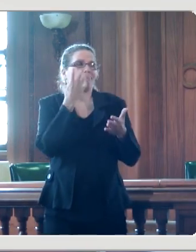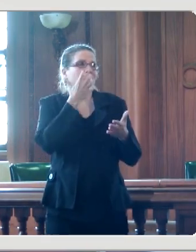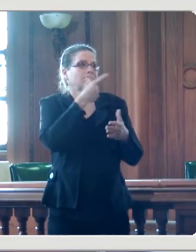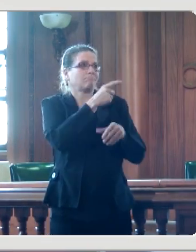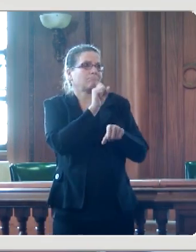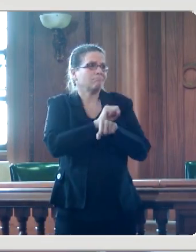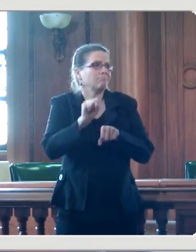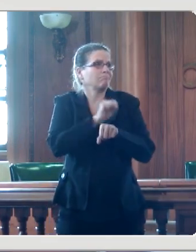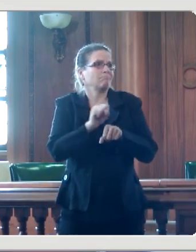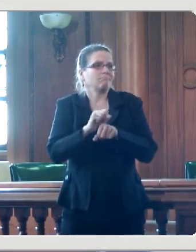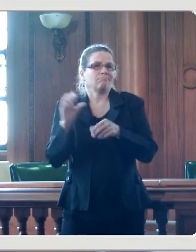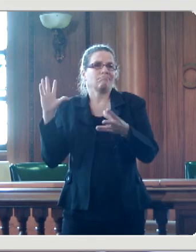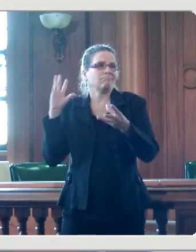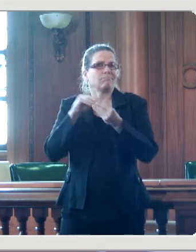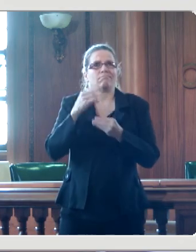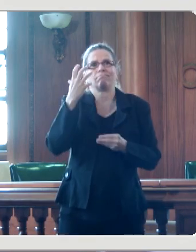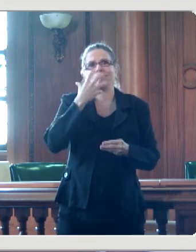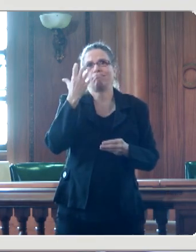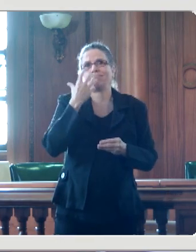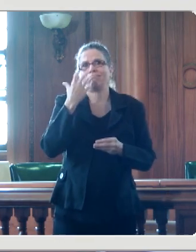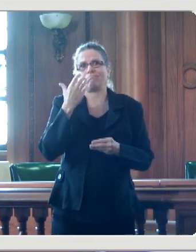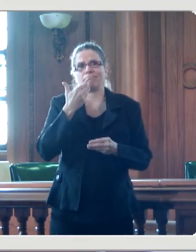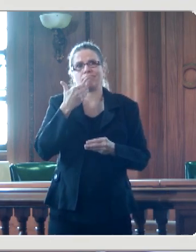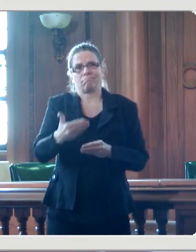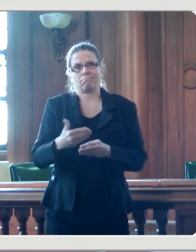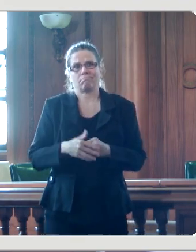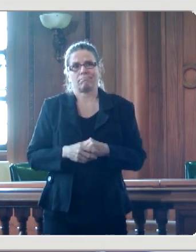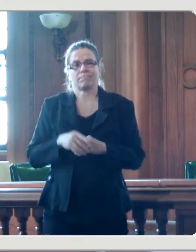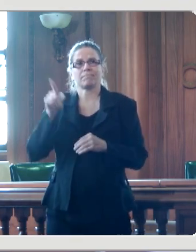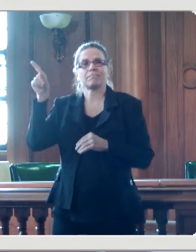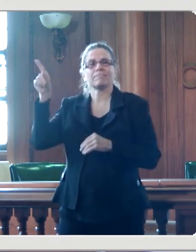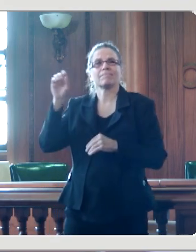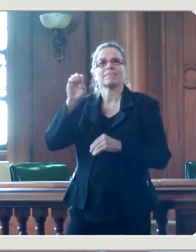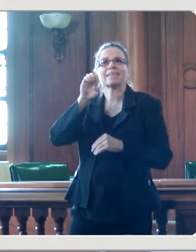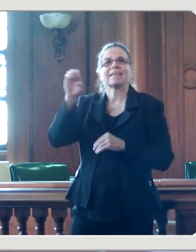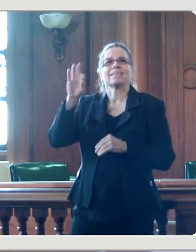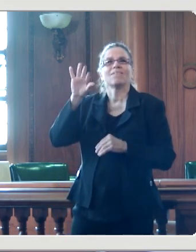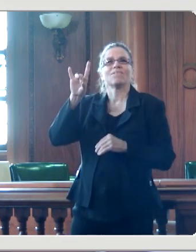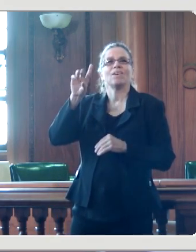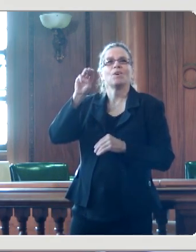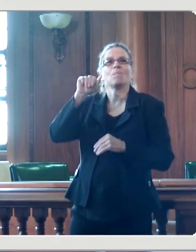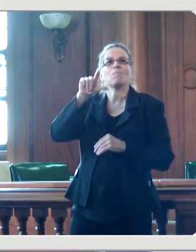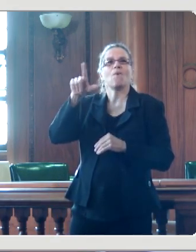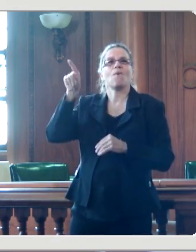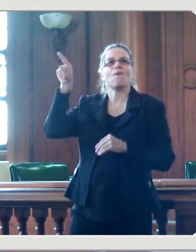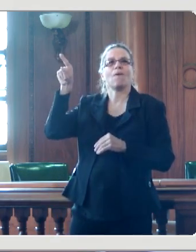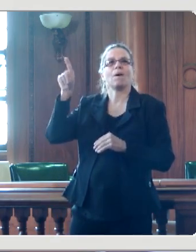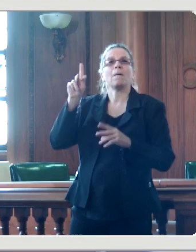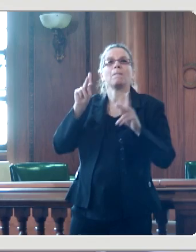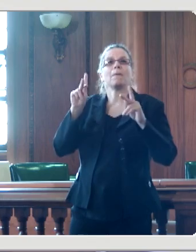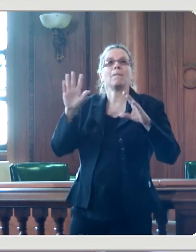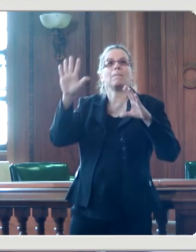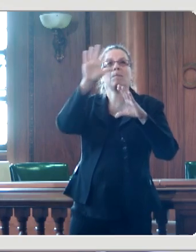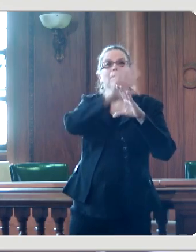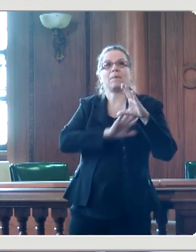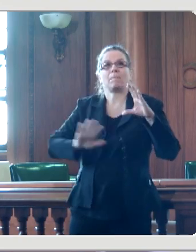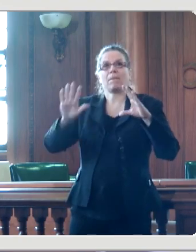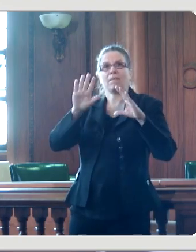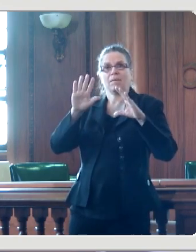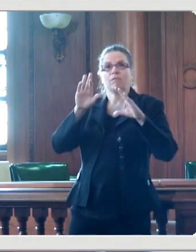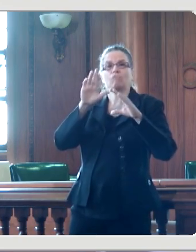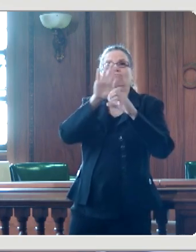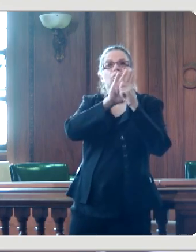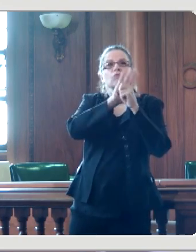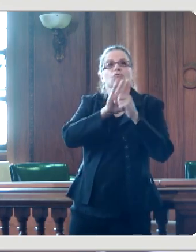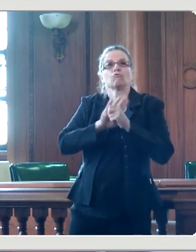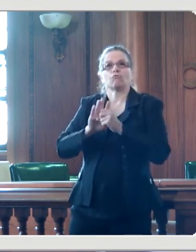the Eastfield Mall site is almost turned into a regional site. So you get a lot of people who are not from the city of Springfield. So we've